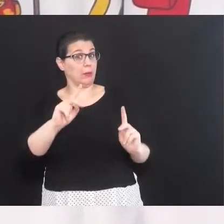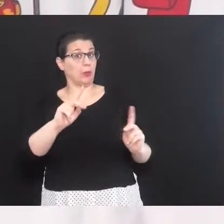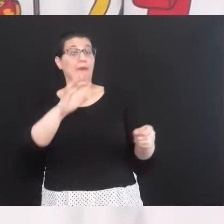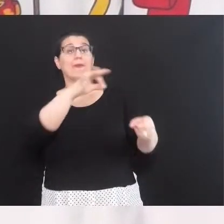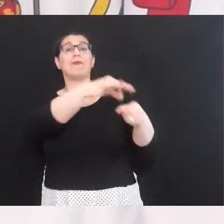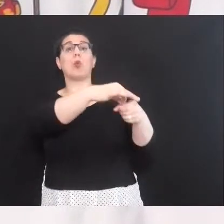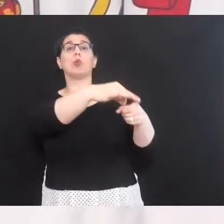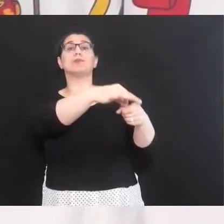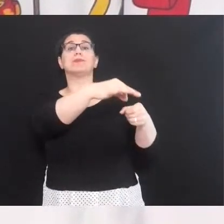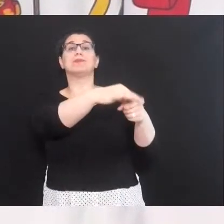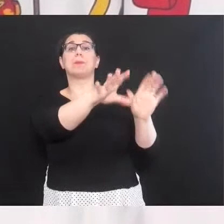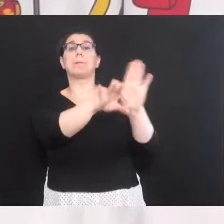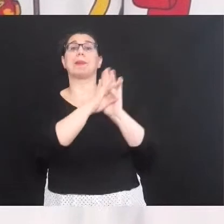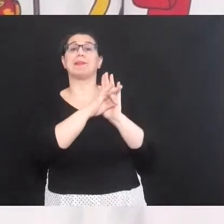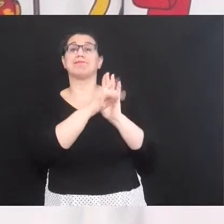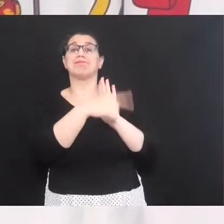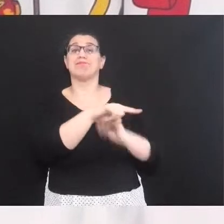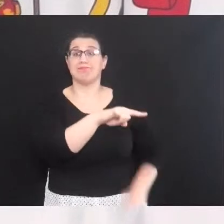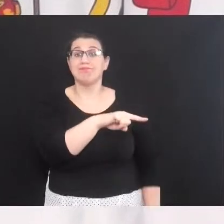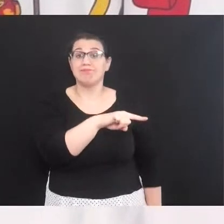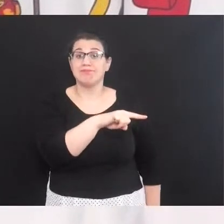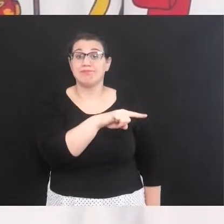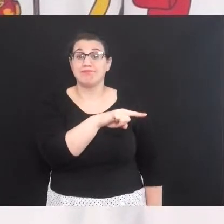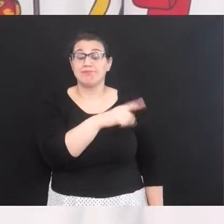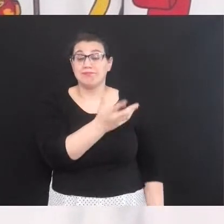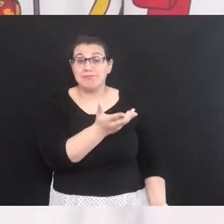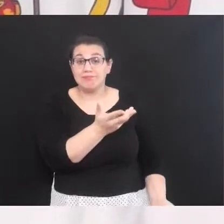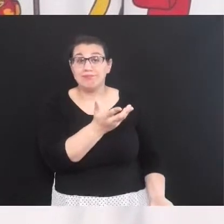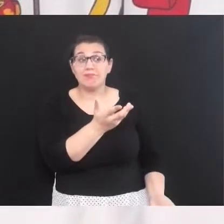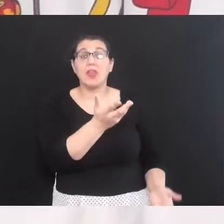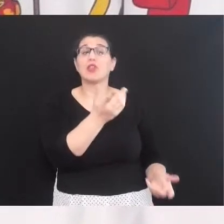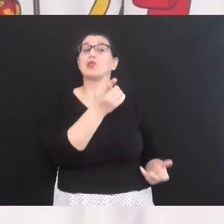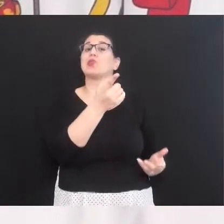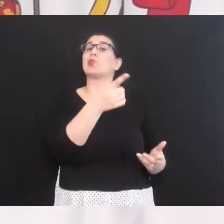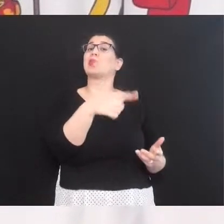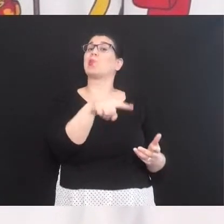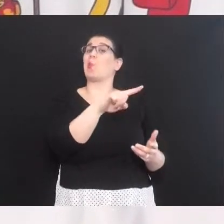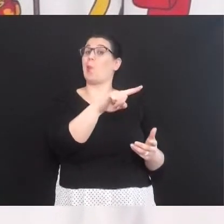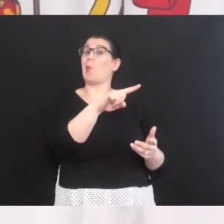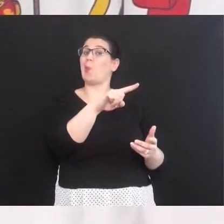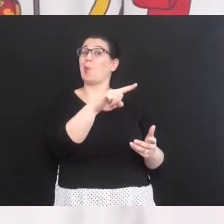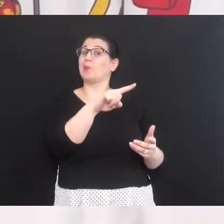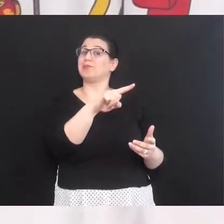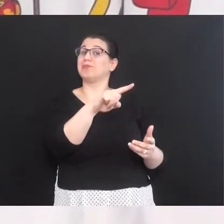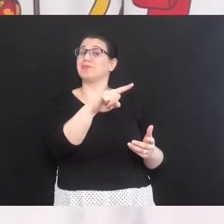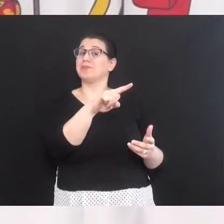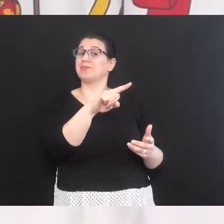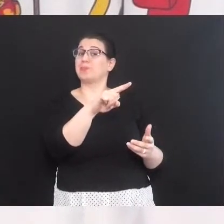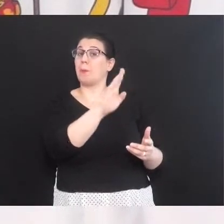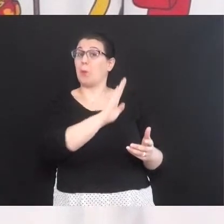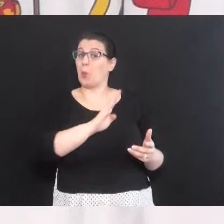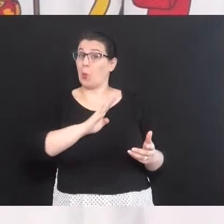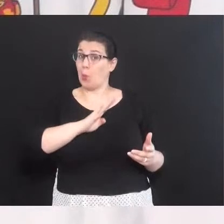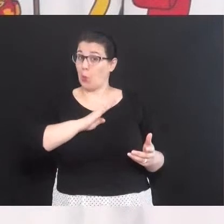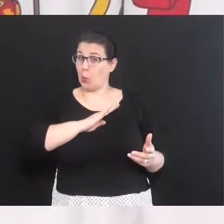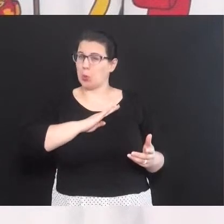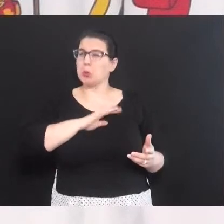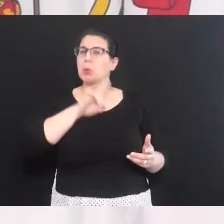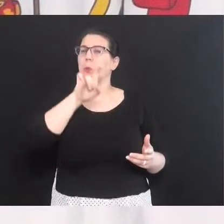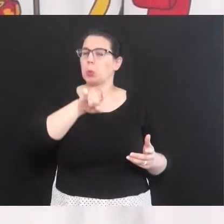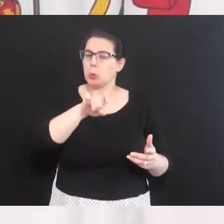now, and those people are supposed to be in tune with what's going on in the schools in their